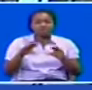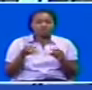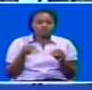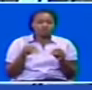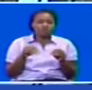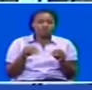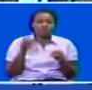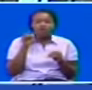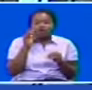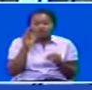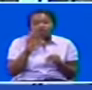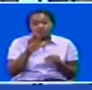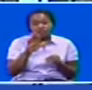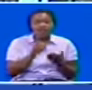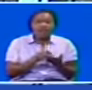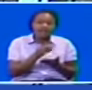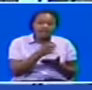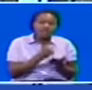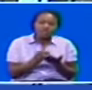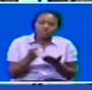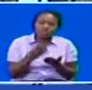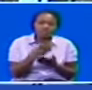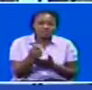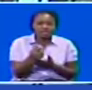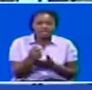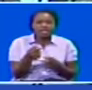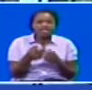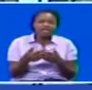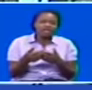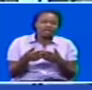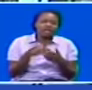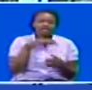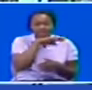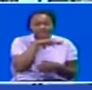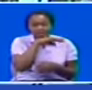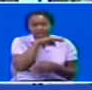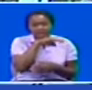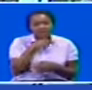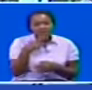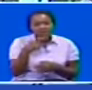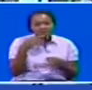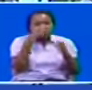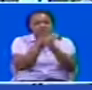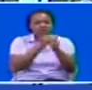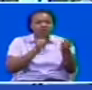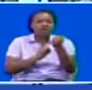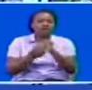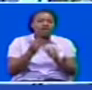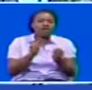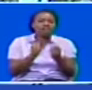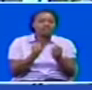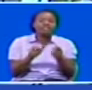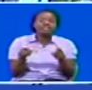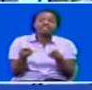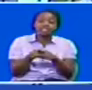of their allocation. But of course, the former prime minister is saying that the president's action are tantamount